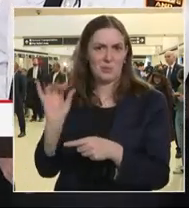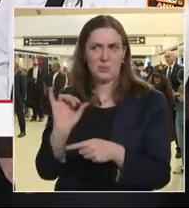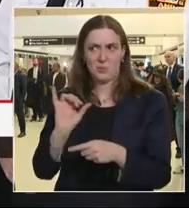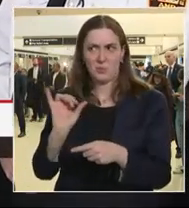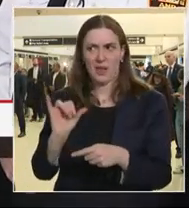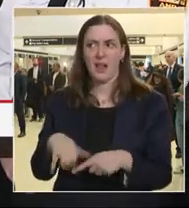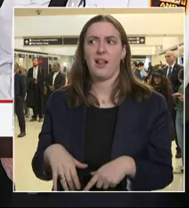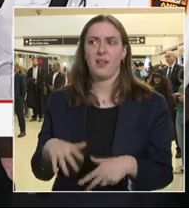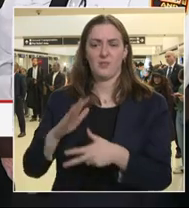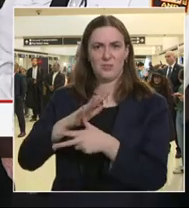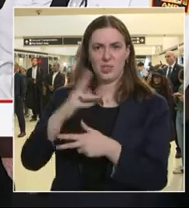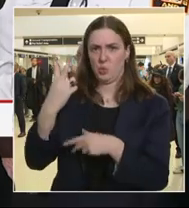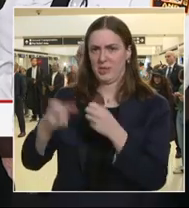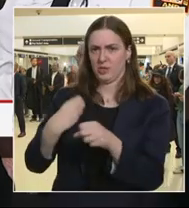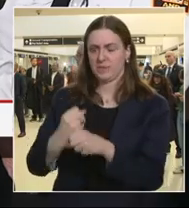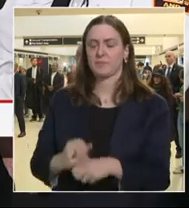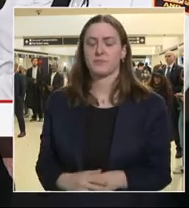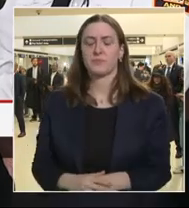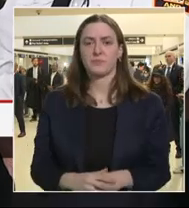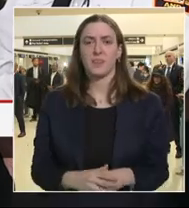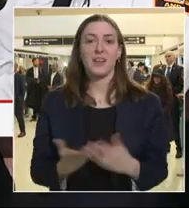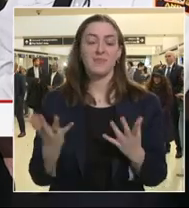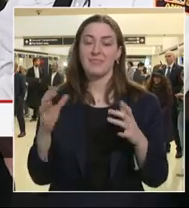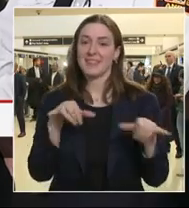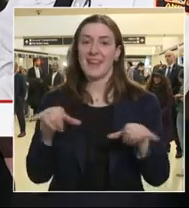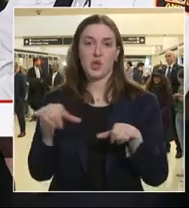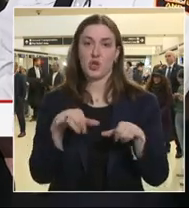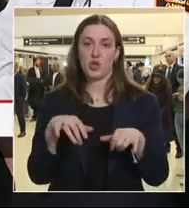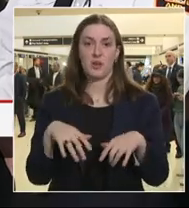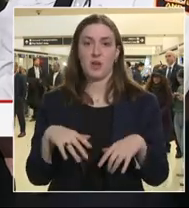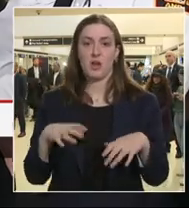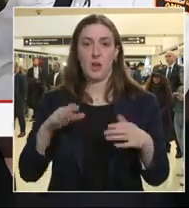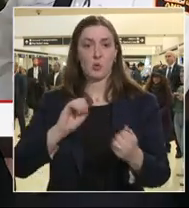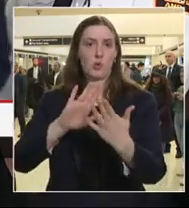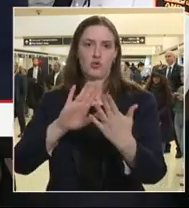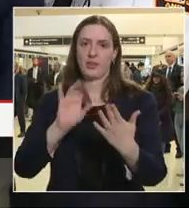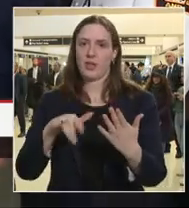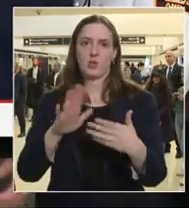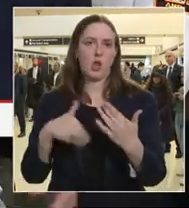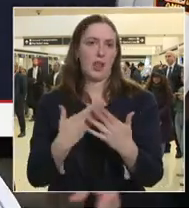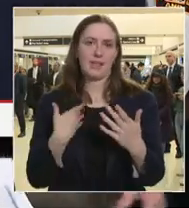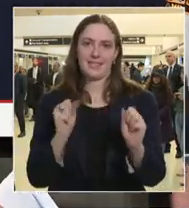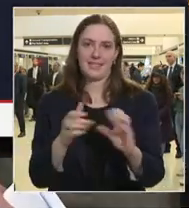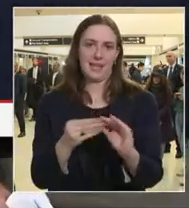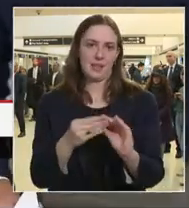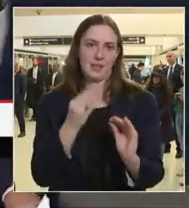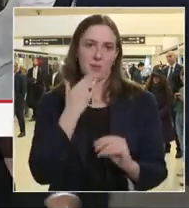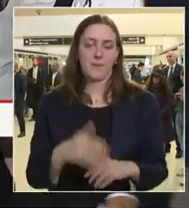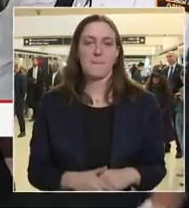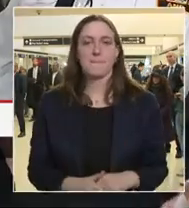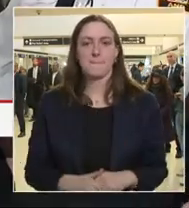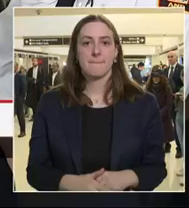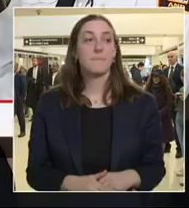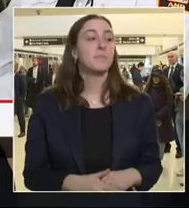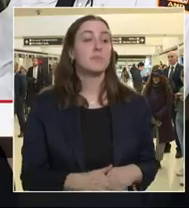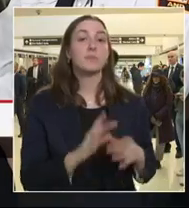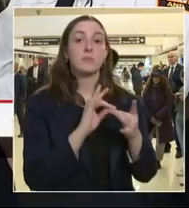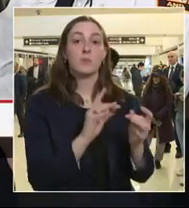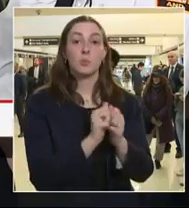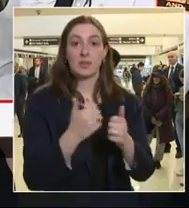Again, standard approach, and that's about all I can say. Thank you. In regard to the military, I don't